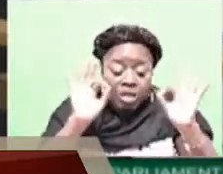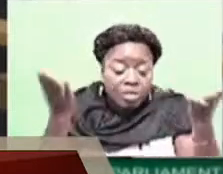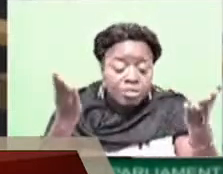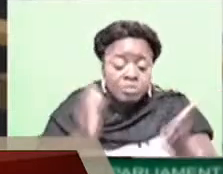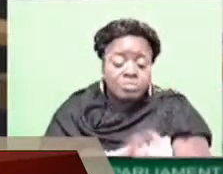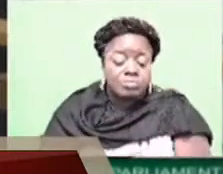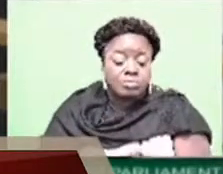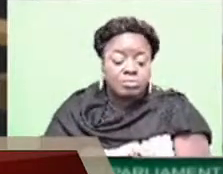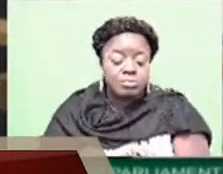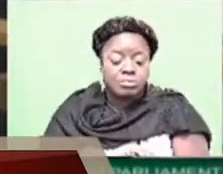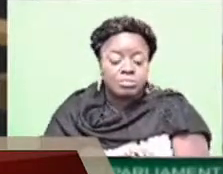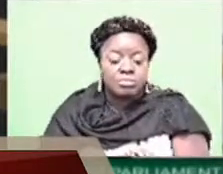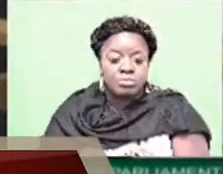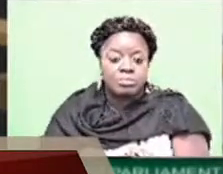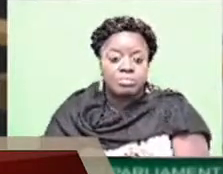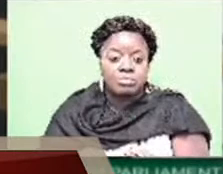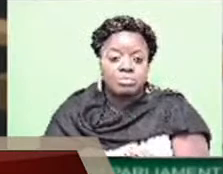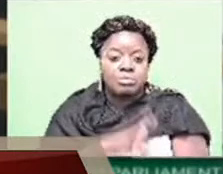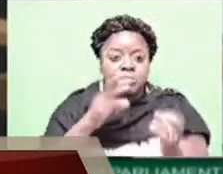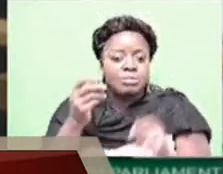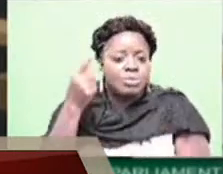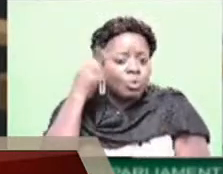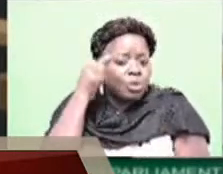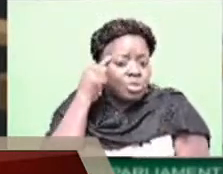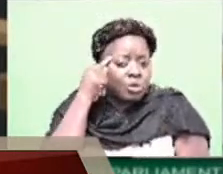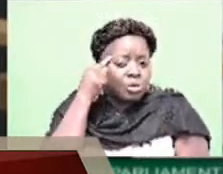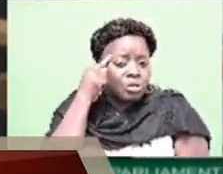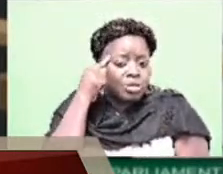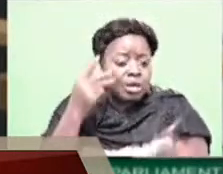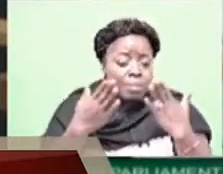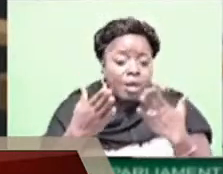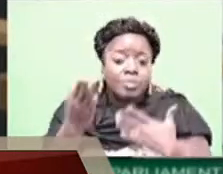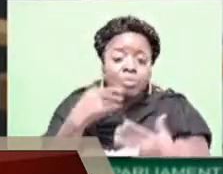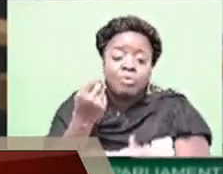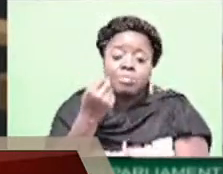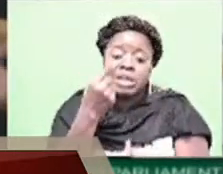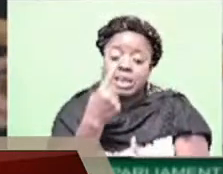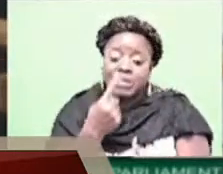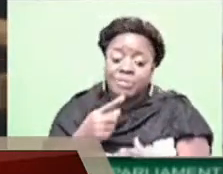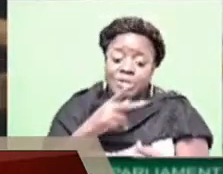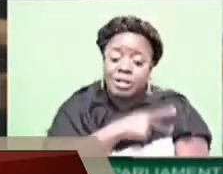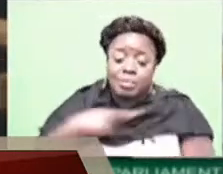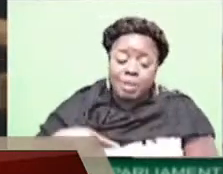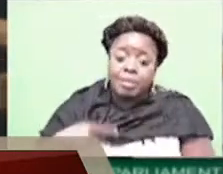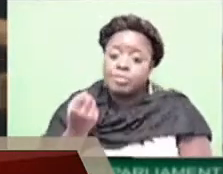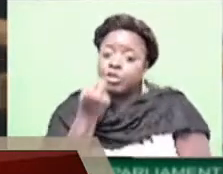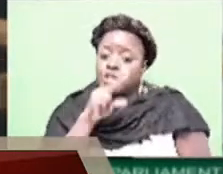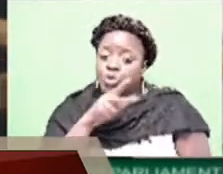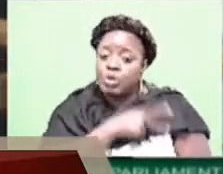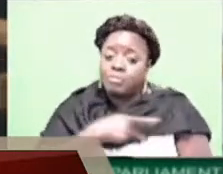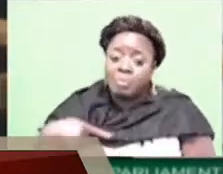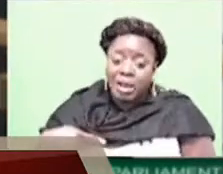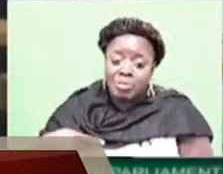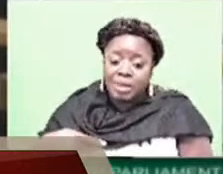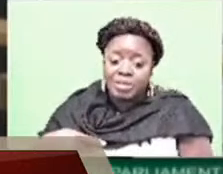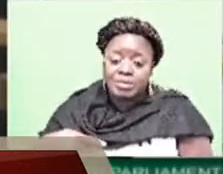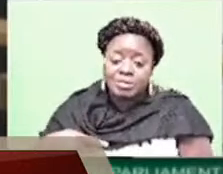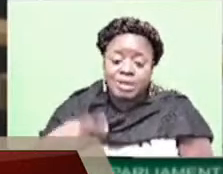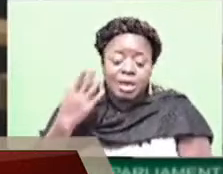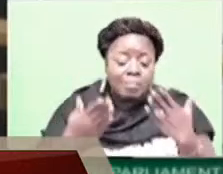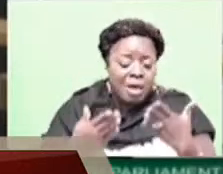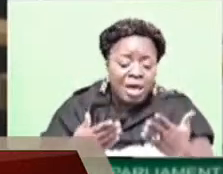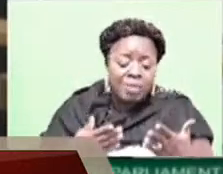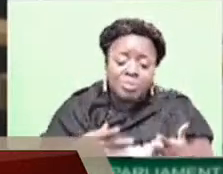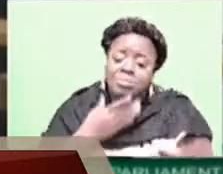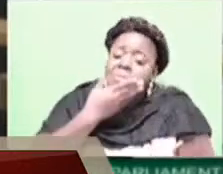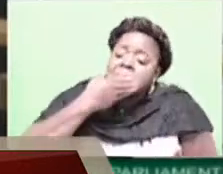And we thought that coming from the 11th Parliament to the 12th, that the Attorney General may have acted with a little more competency in